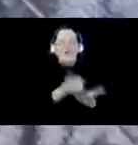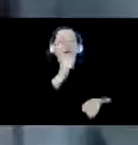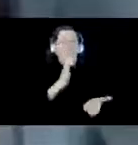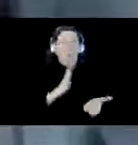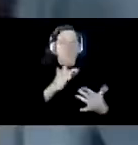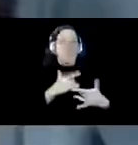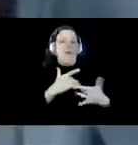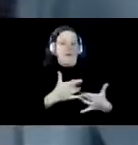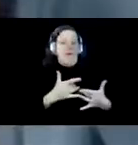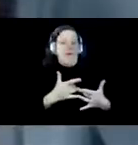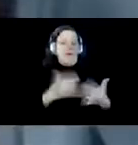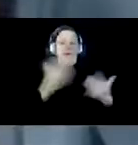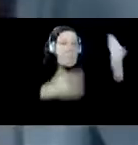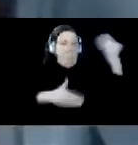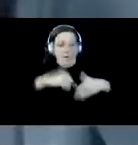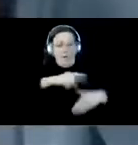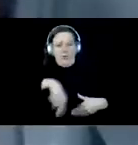invisible to the subjects when they lived it.